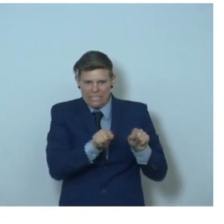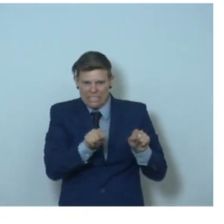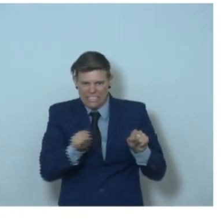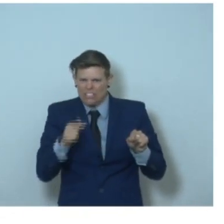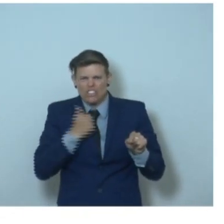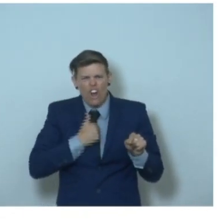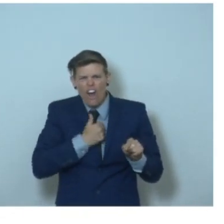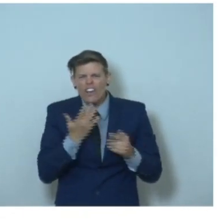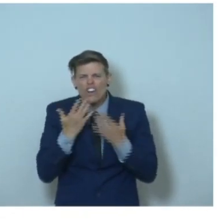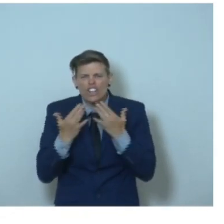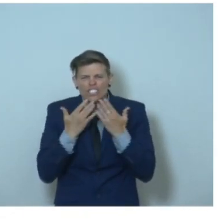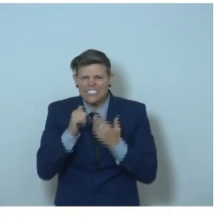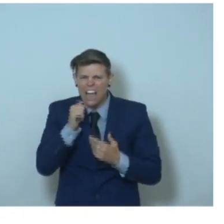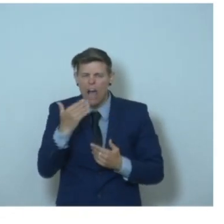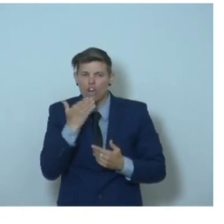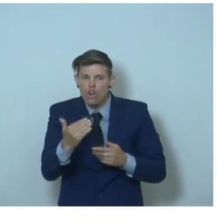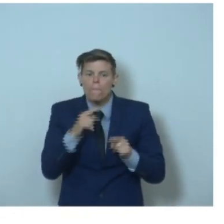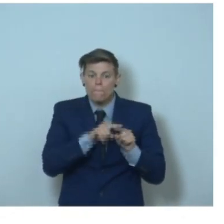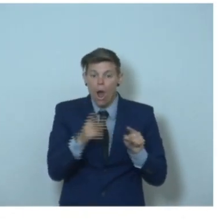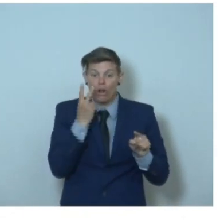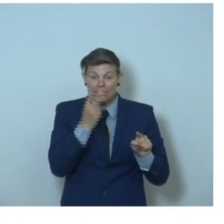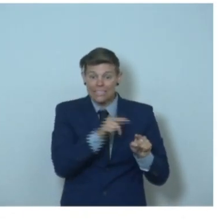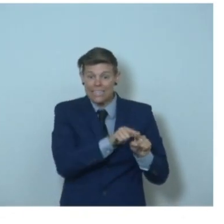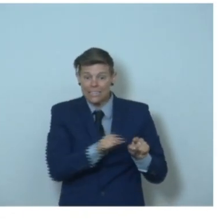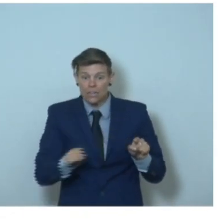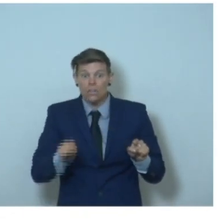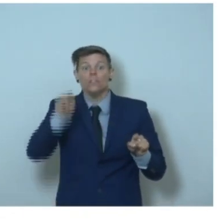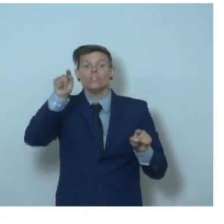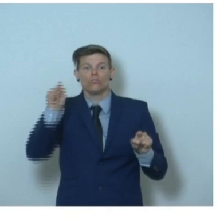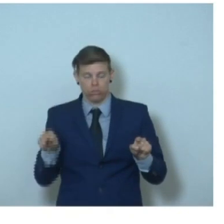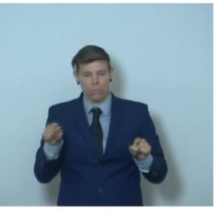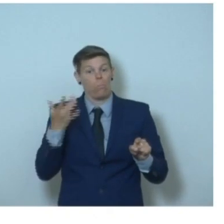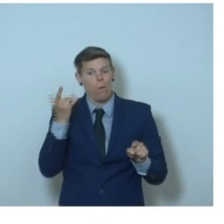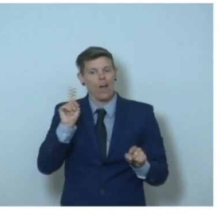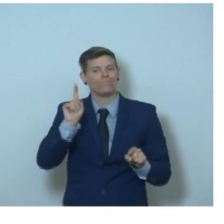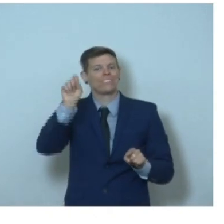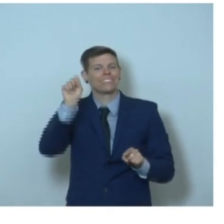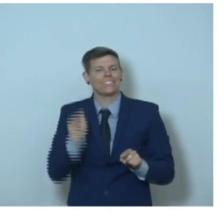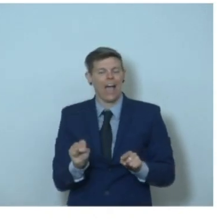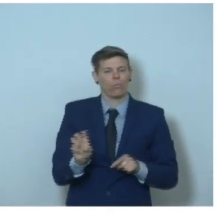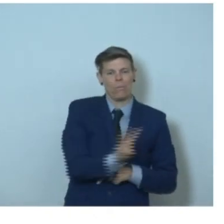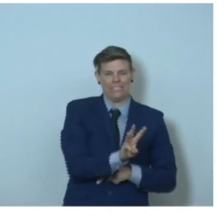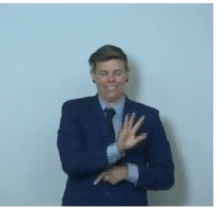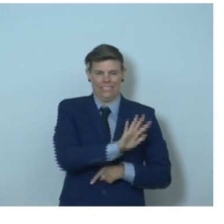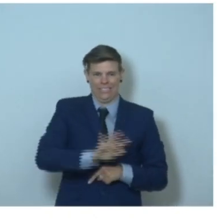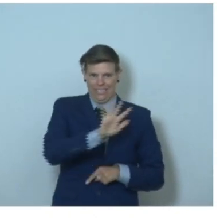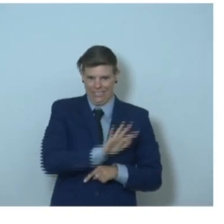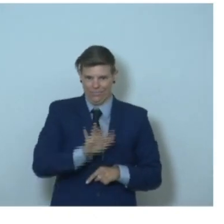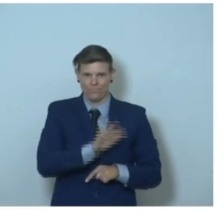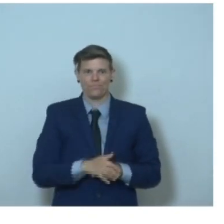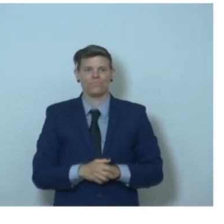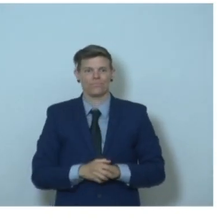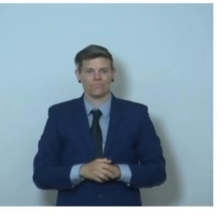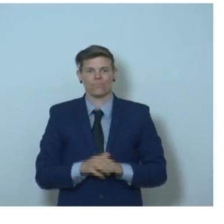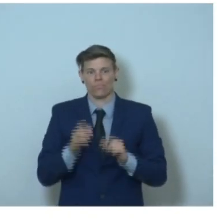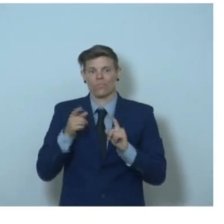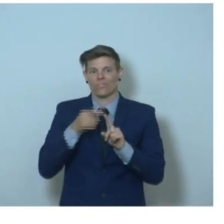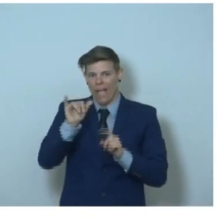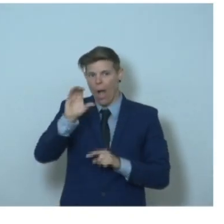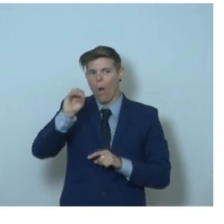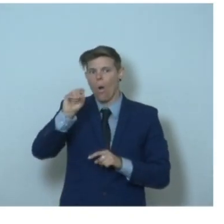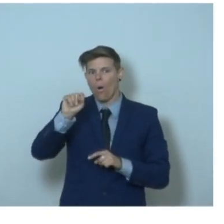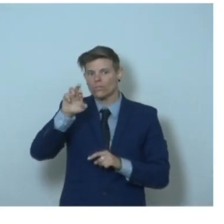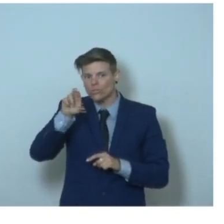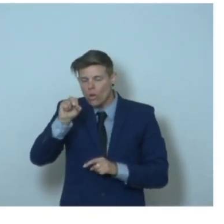sharp uptake down below, which is southwestern New Mexico, and most of that is driven by Otero County and the changes